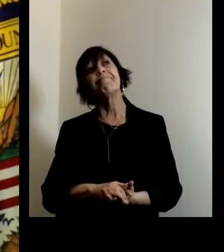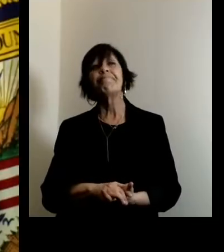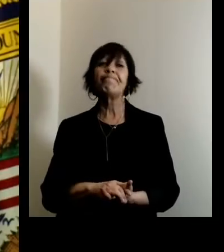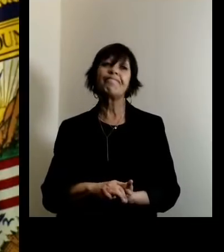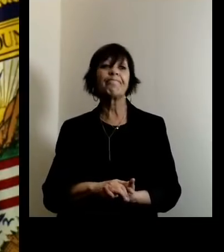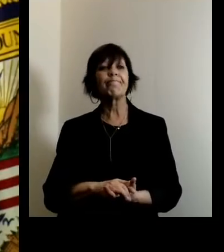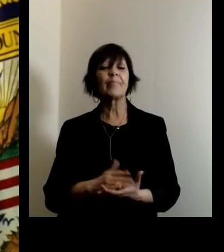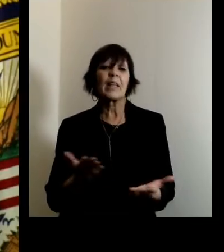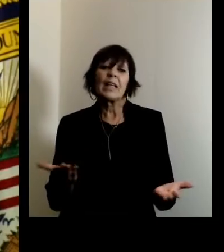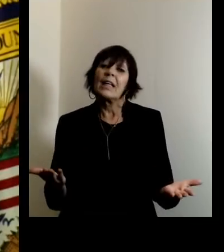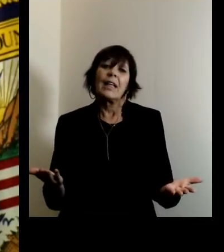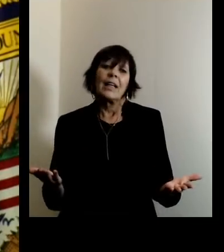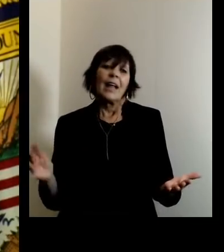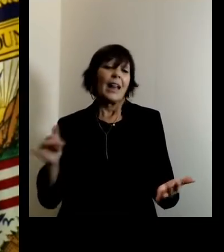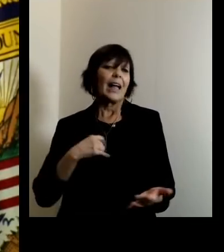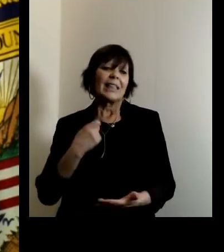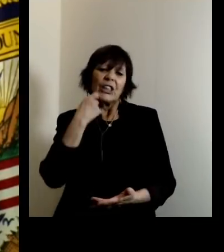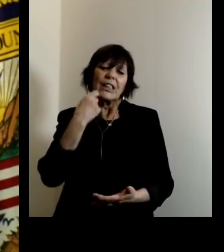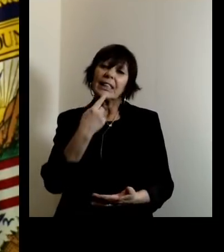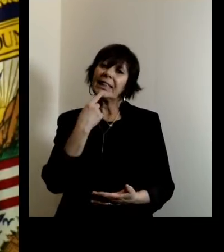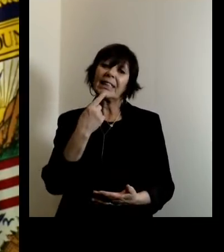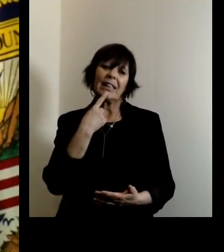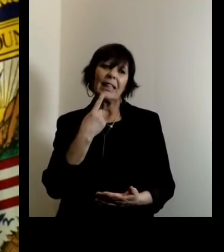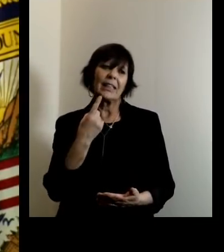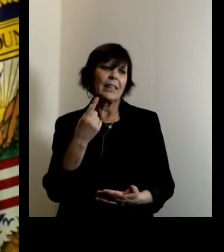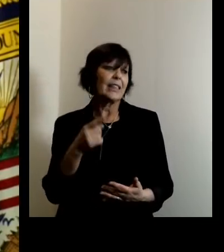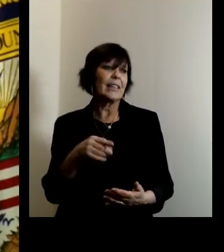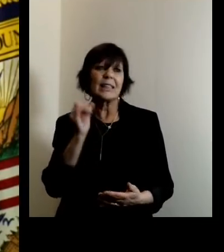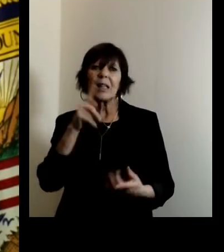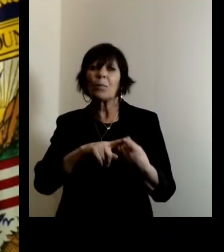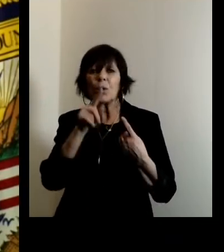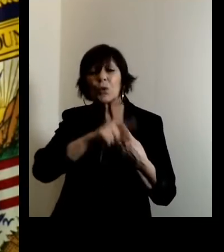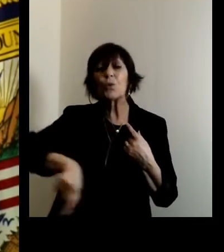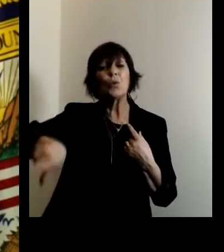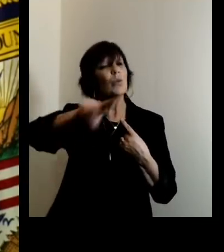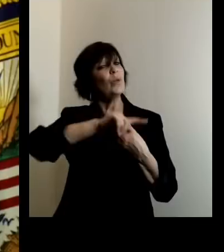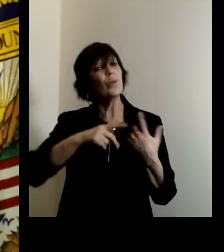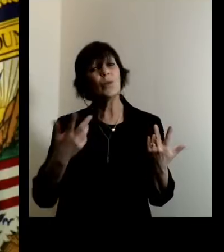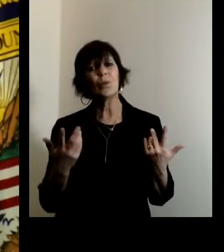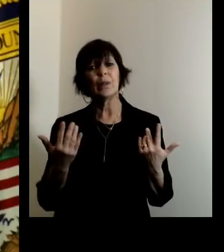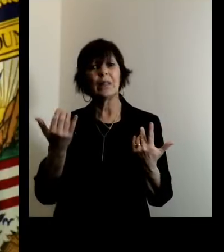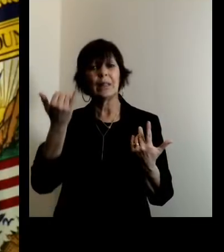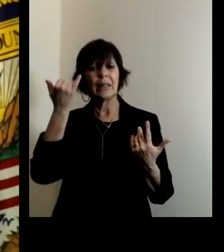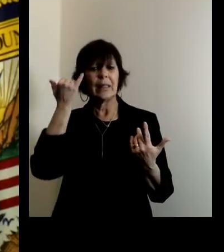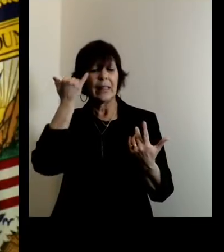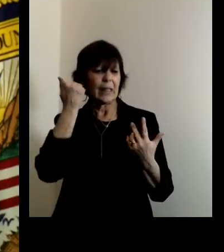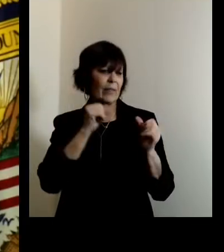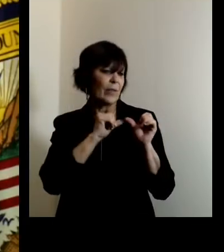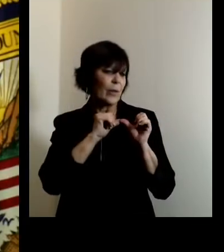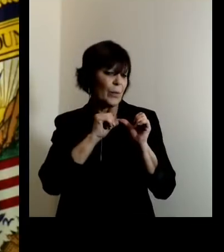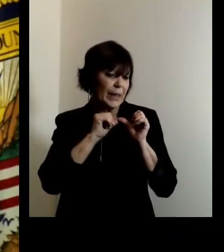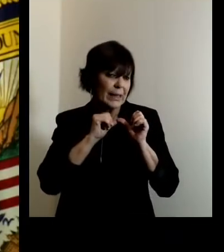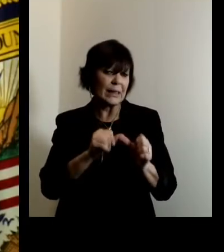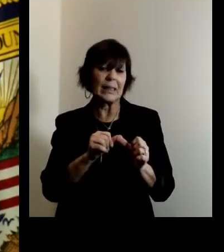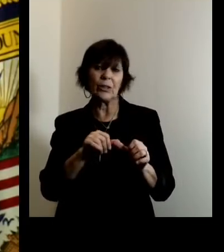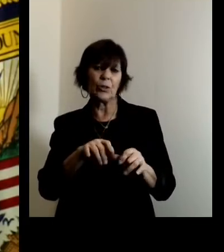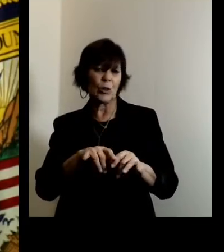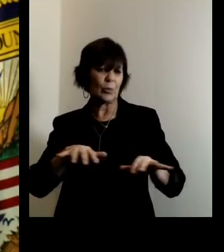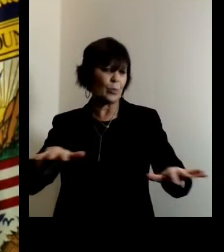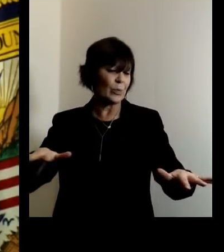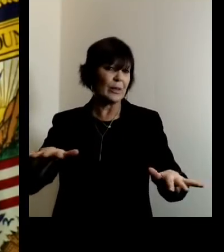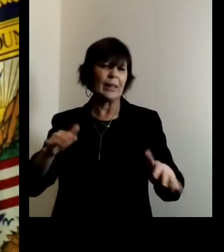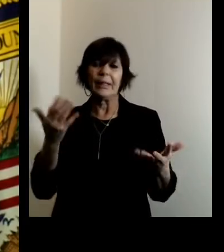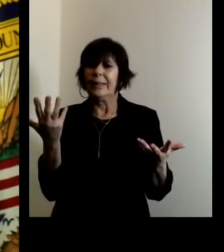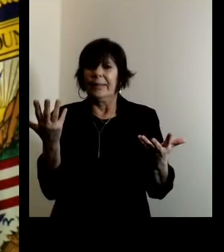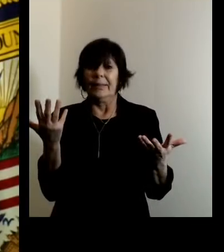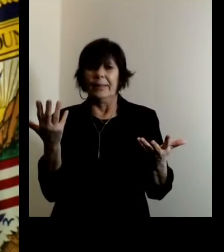hands, Sandra. It's, as I just said, it's all within our control. If we can reduce the continued community spread, less people